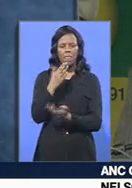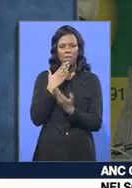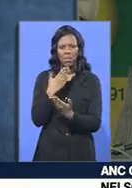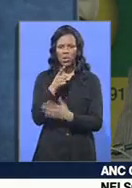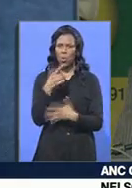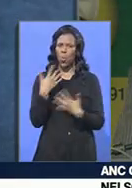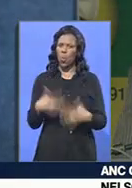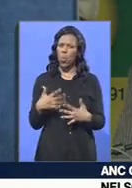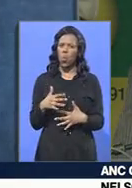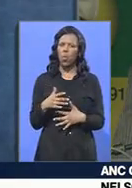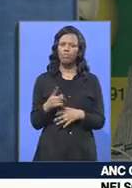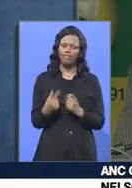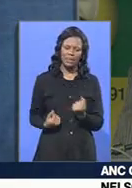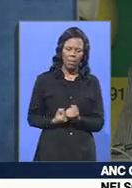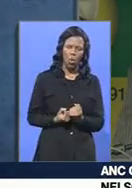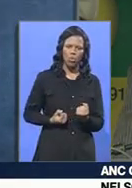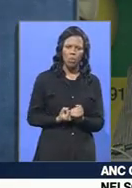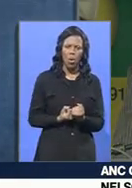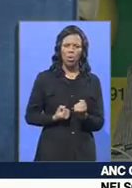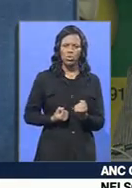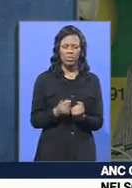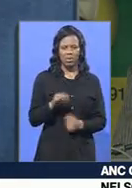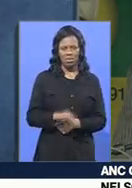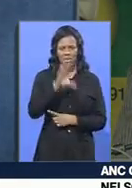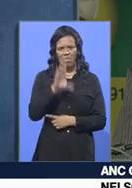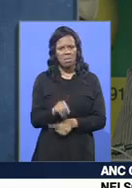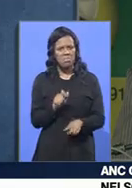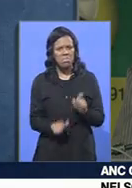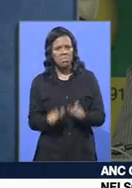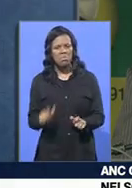the struggles of the people in South Africa